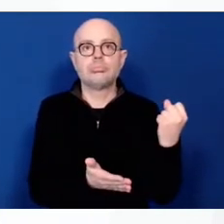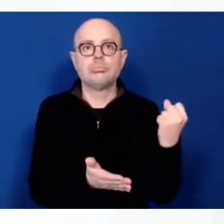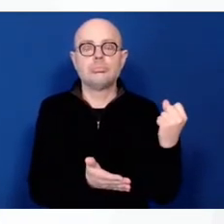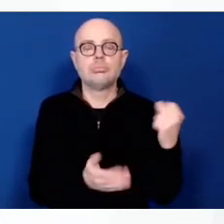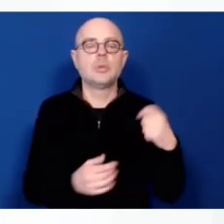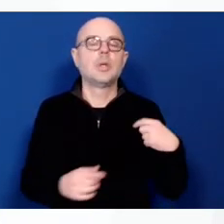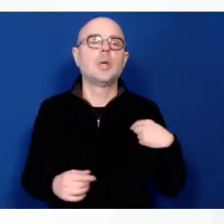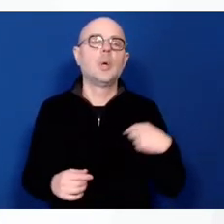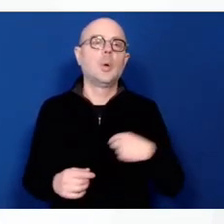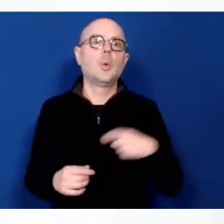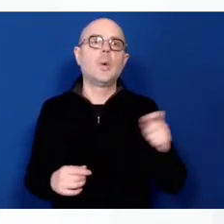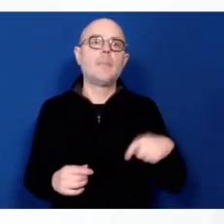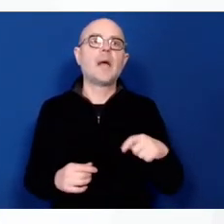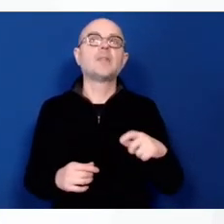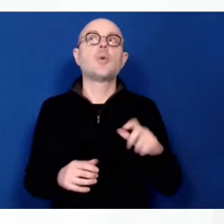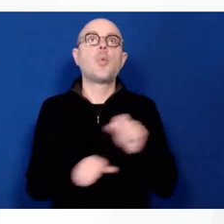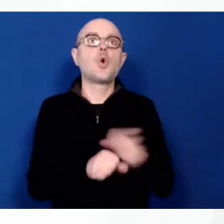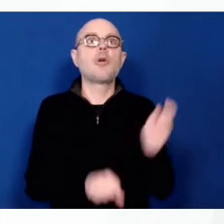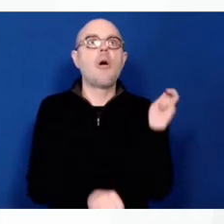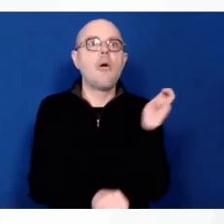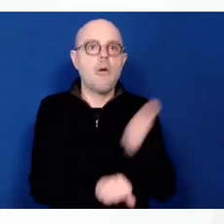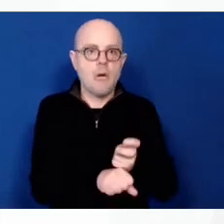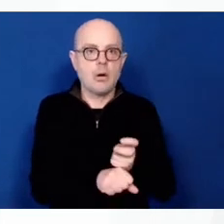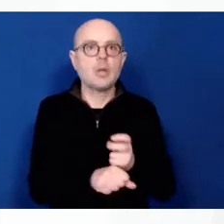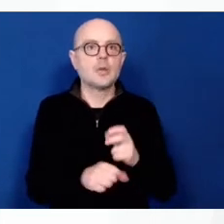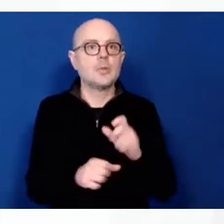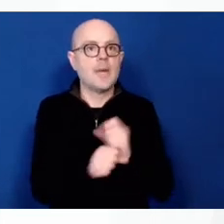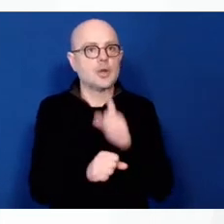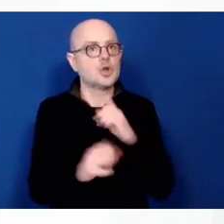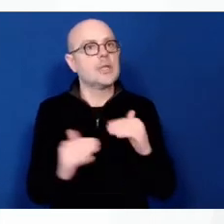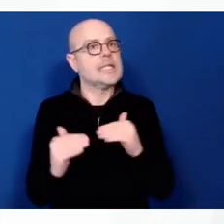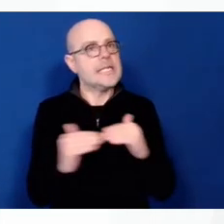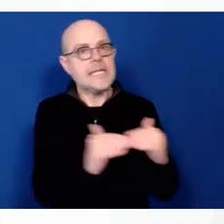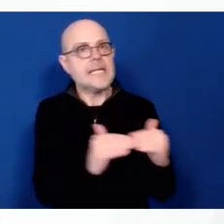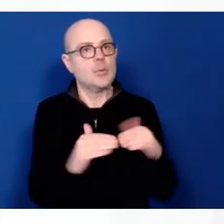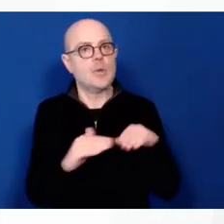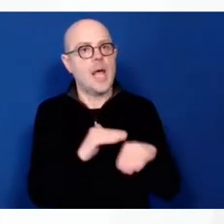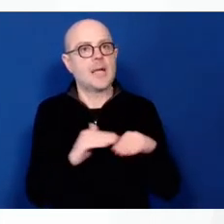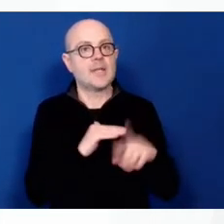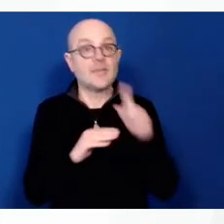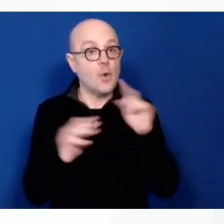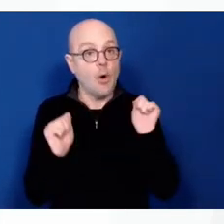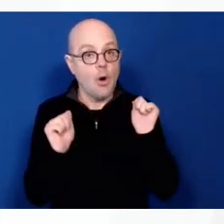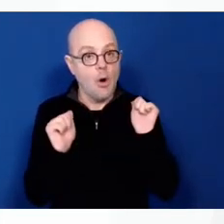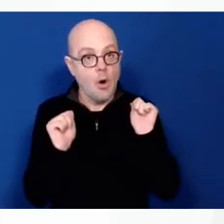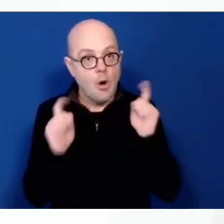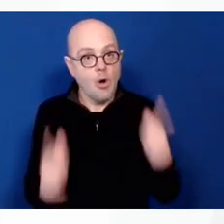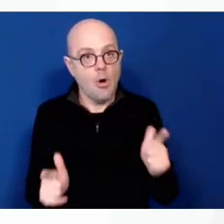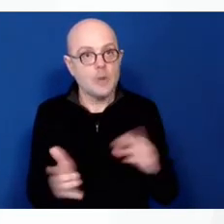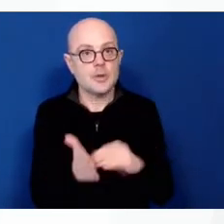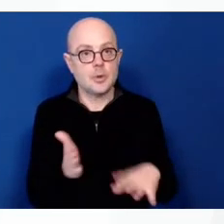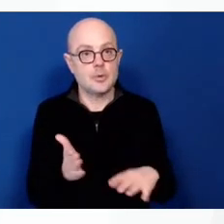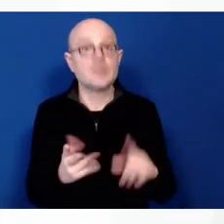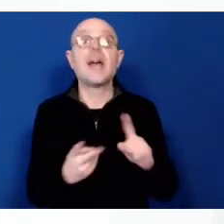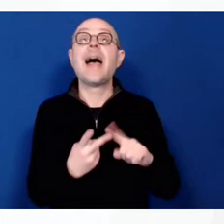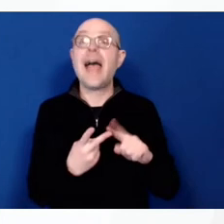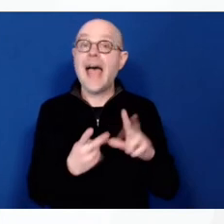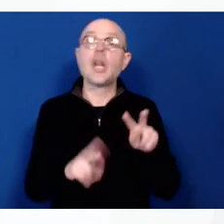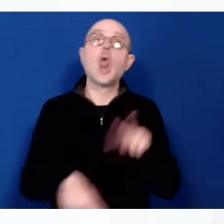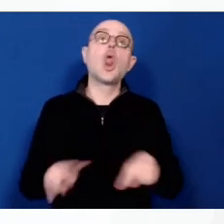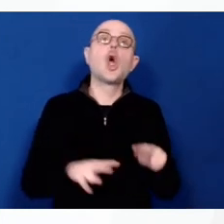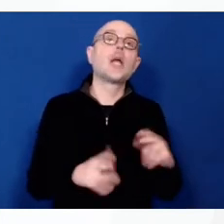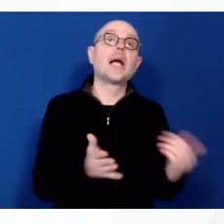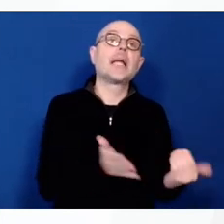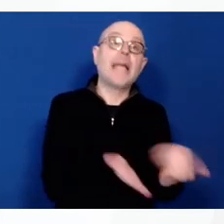only redouble our efforts to assure equal access for all students, but look anew at what diversity can contribute to our